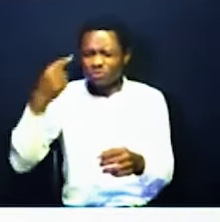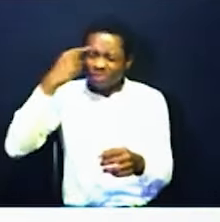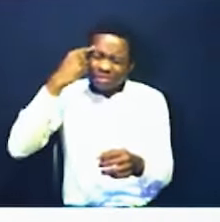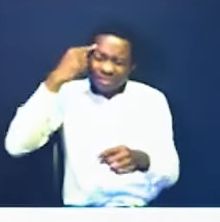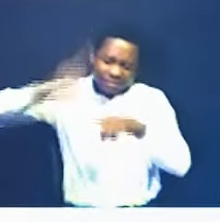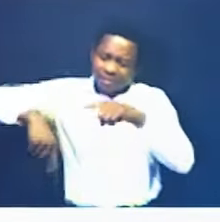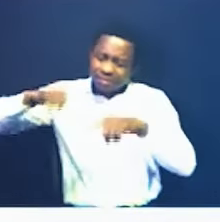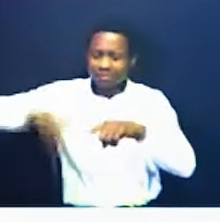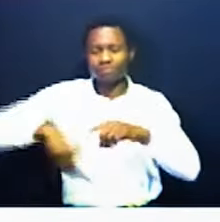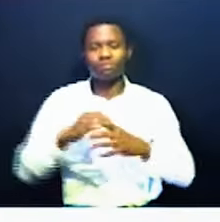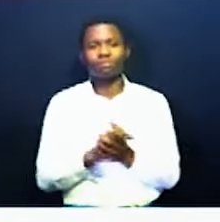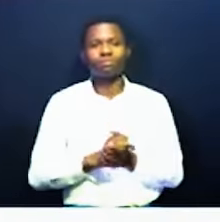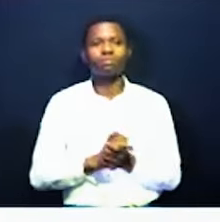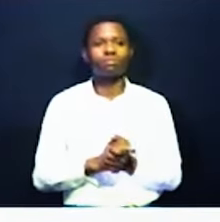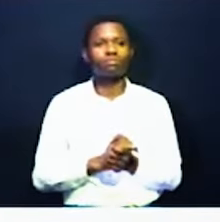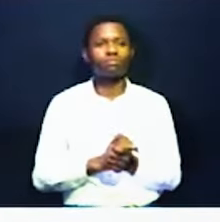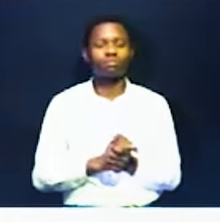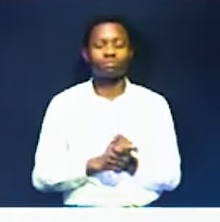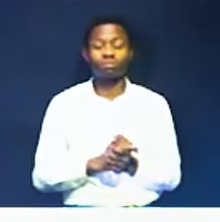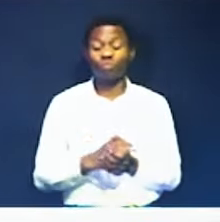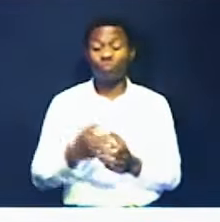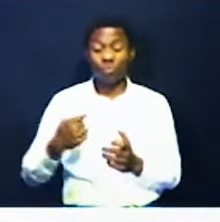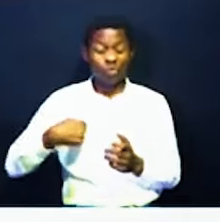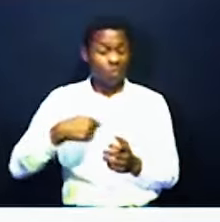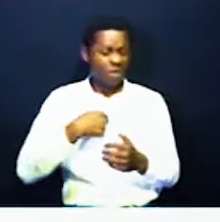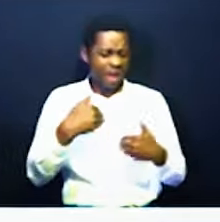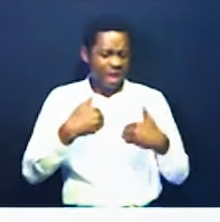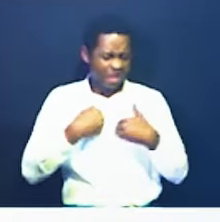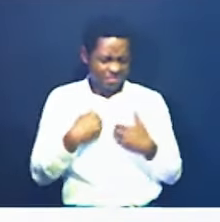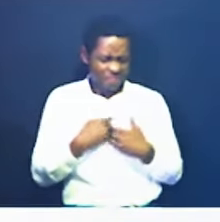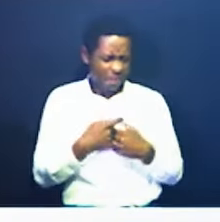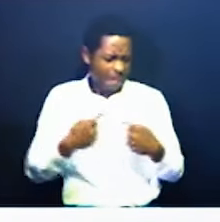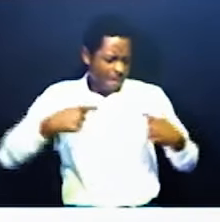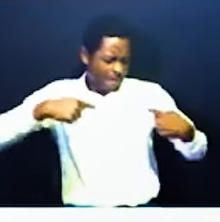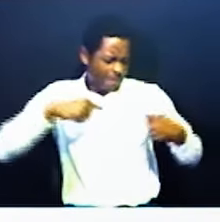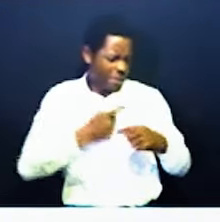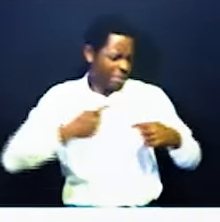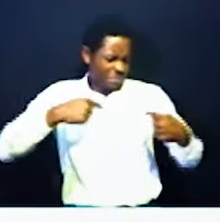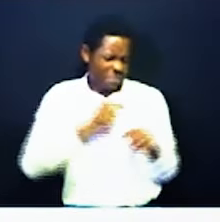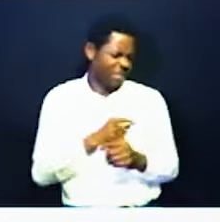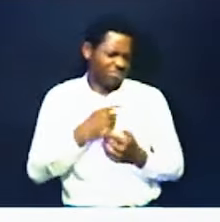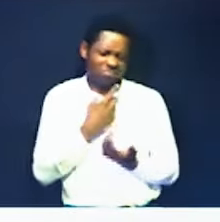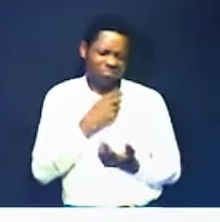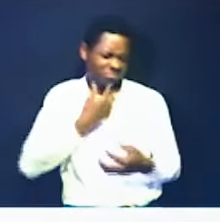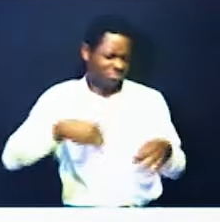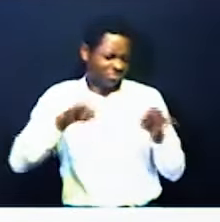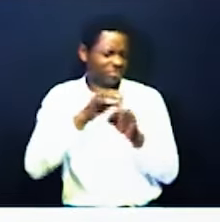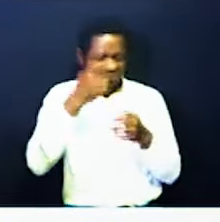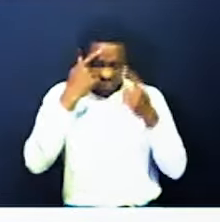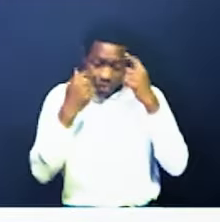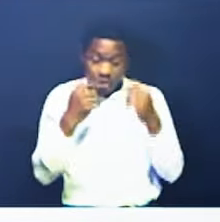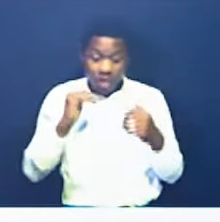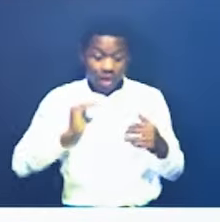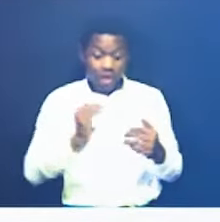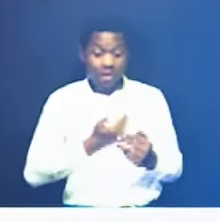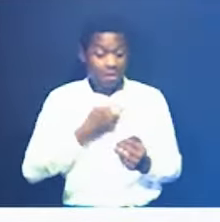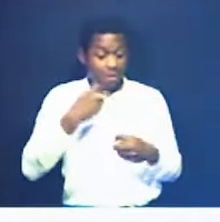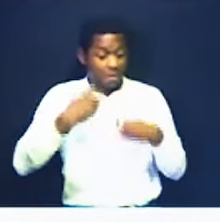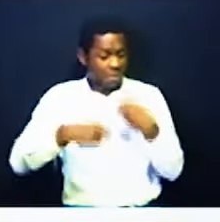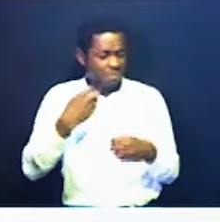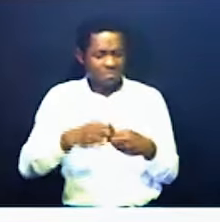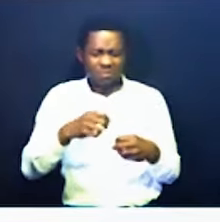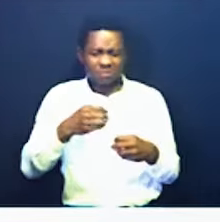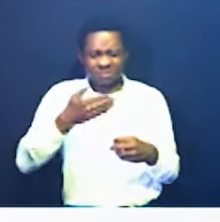impossible. We bear needless pain all because we don't carry our issues before God. We